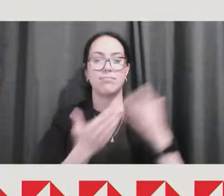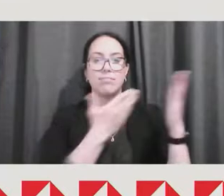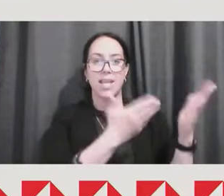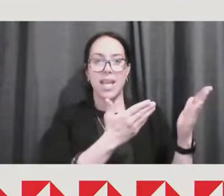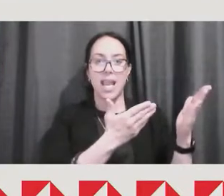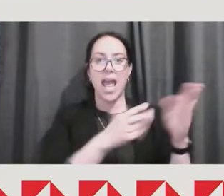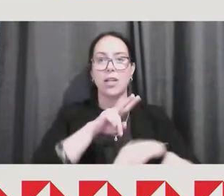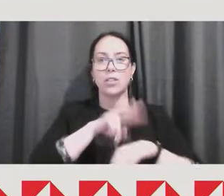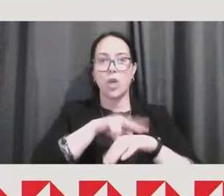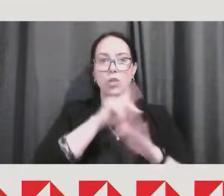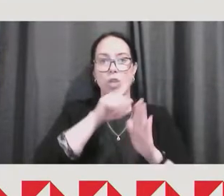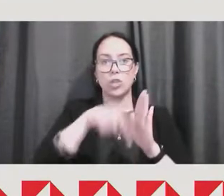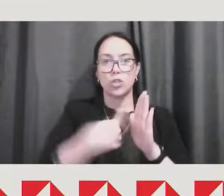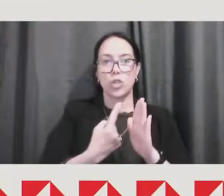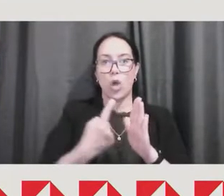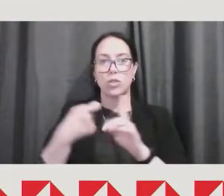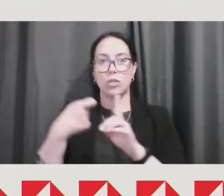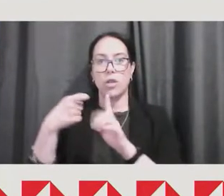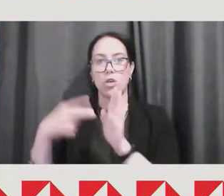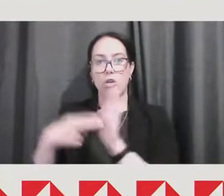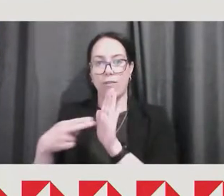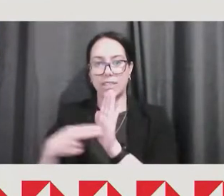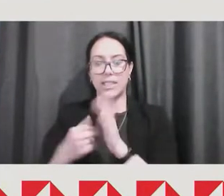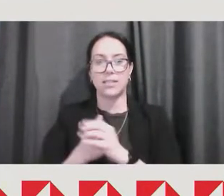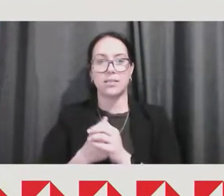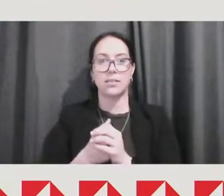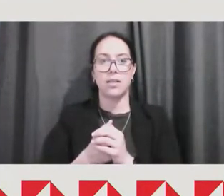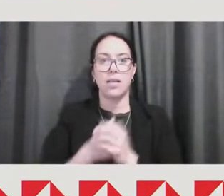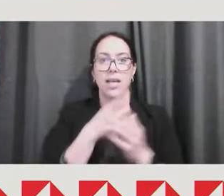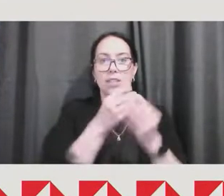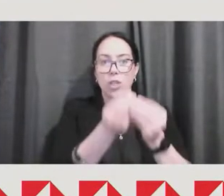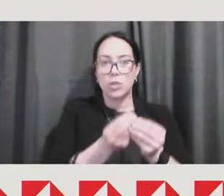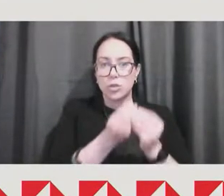of a vaikinui manavanui and is